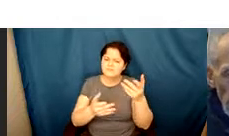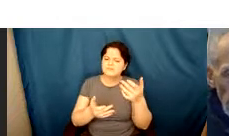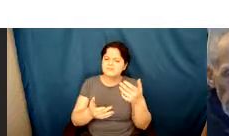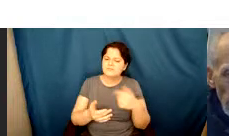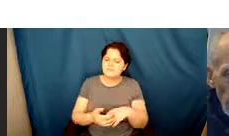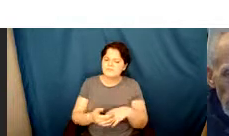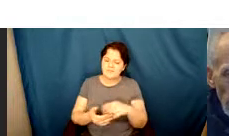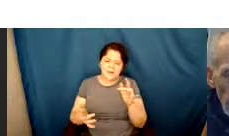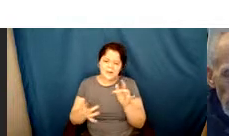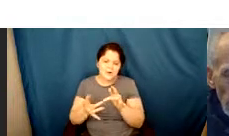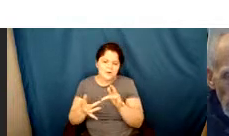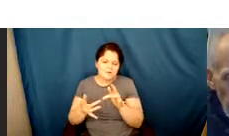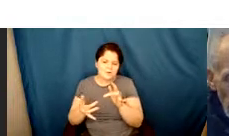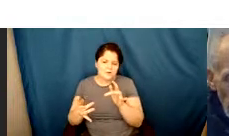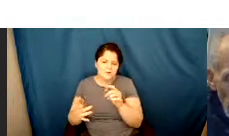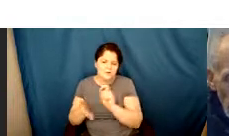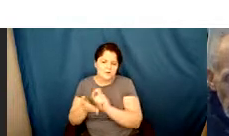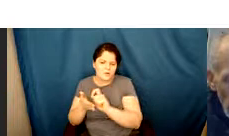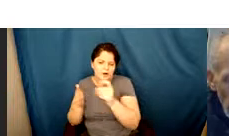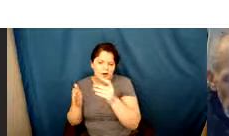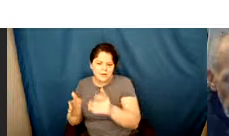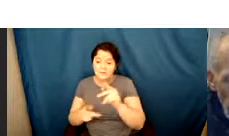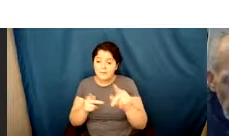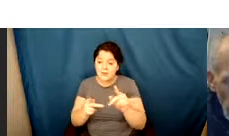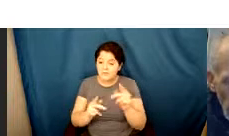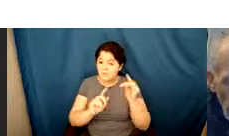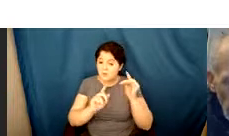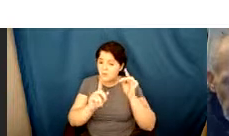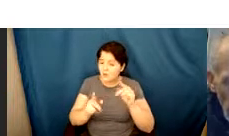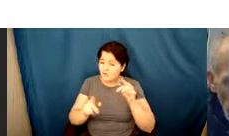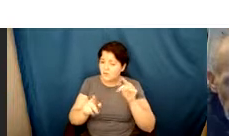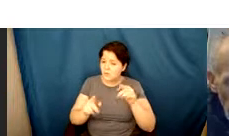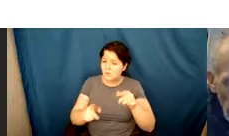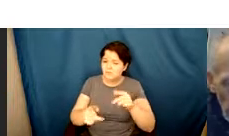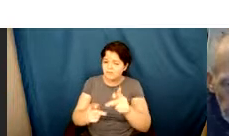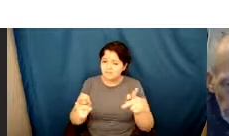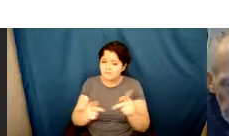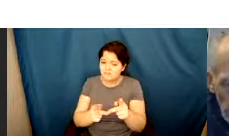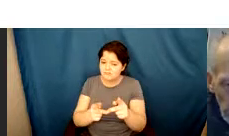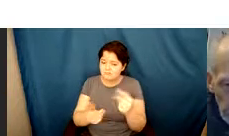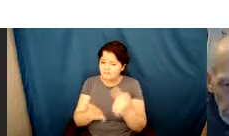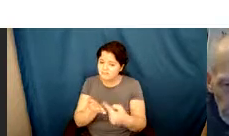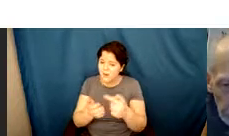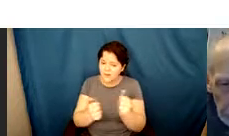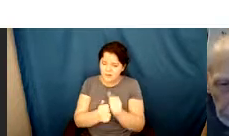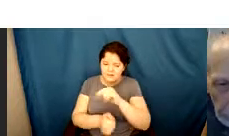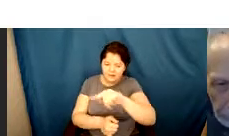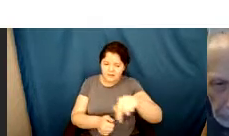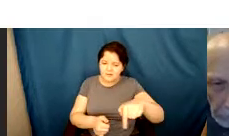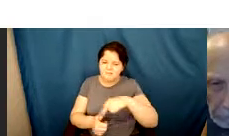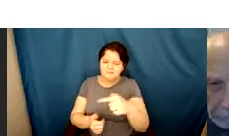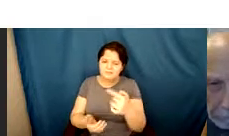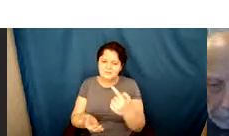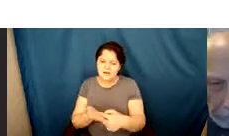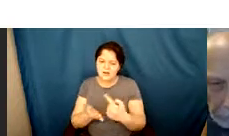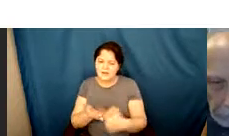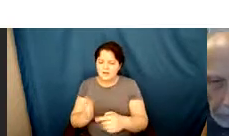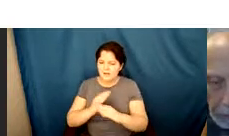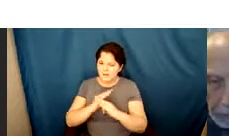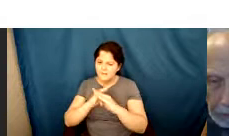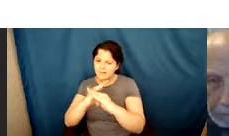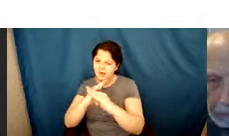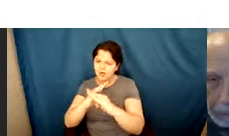we surveyed people at the station, and we asked them about what barriers or obstacles